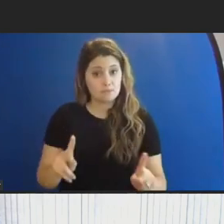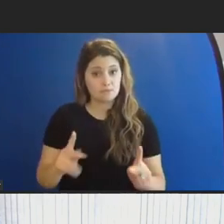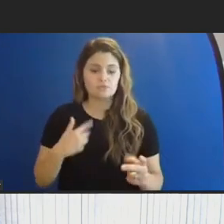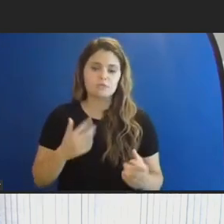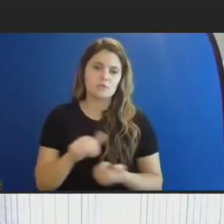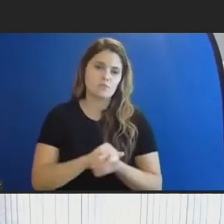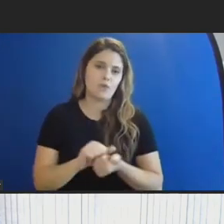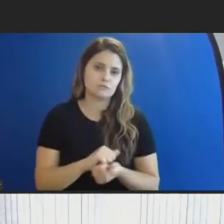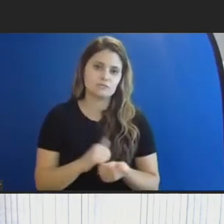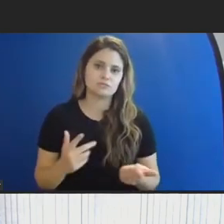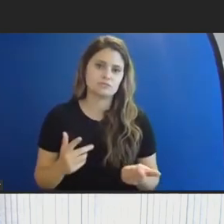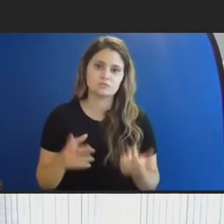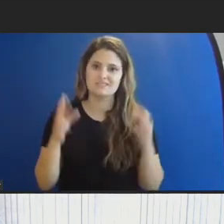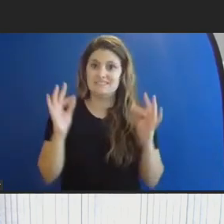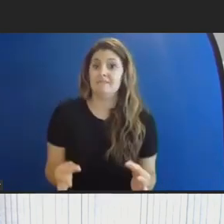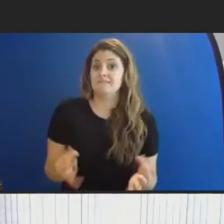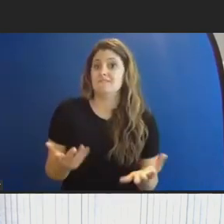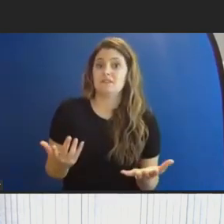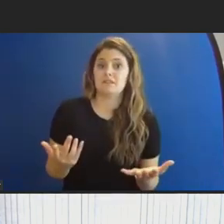would wash it